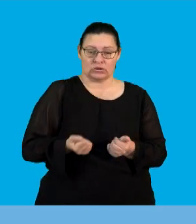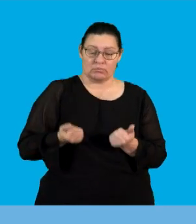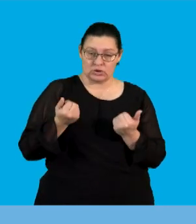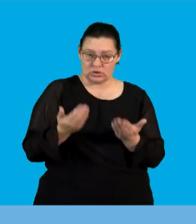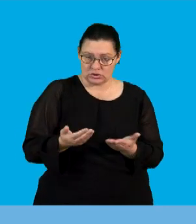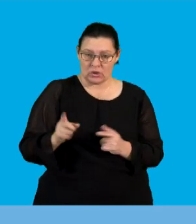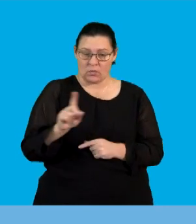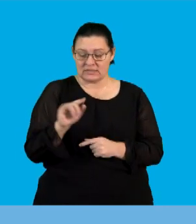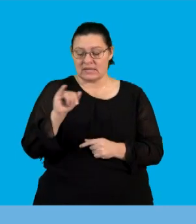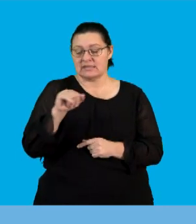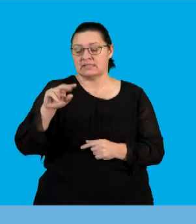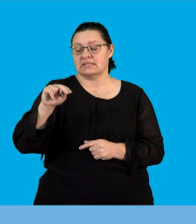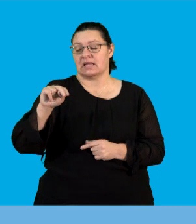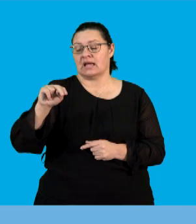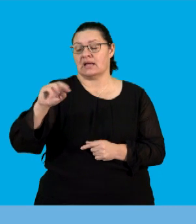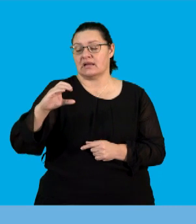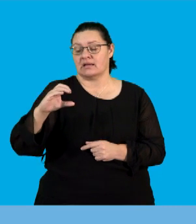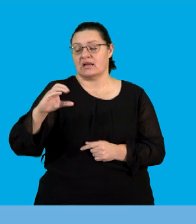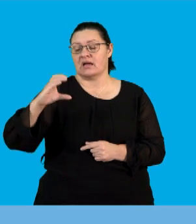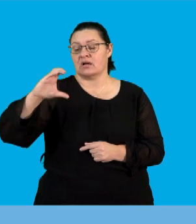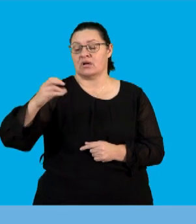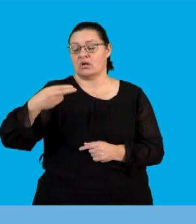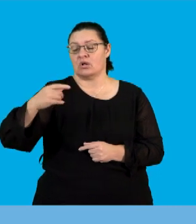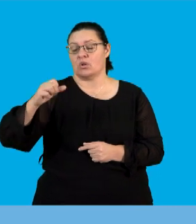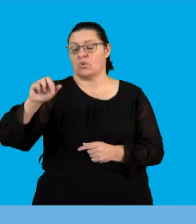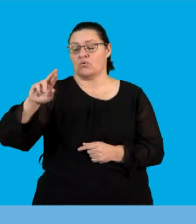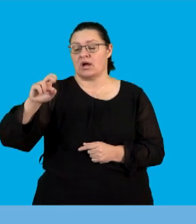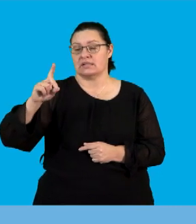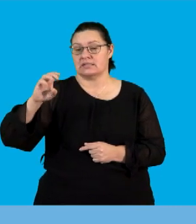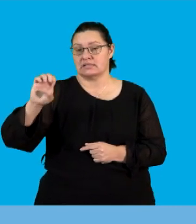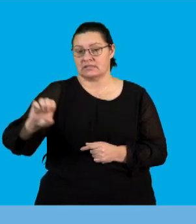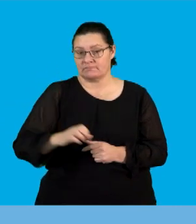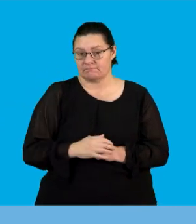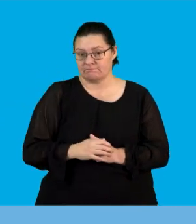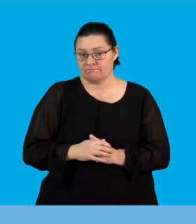salt produced is going to be our zinc chloride